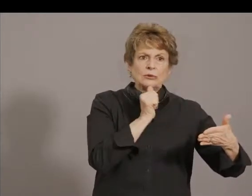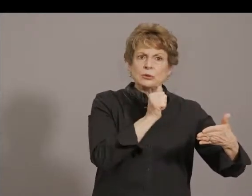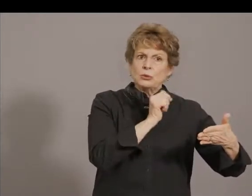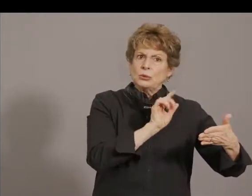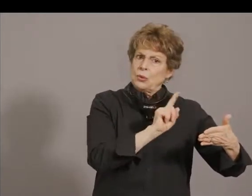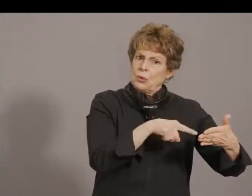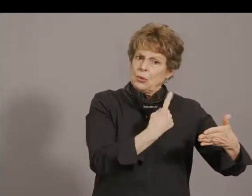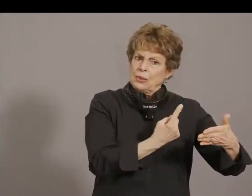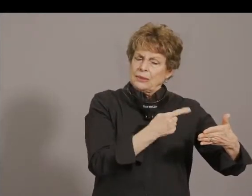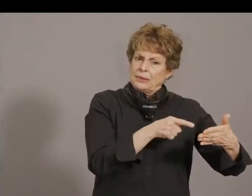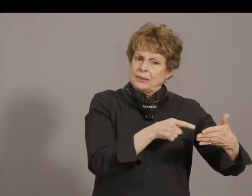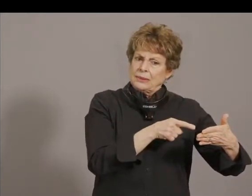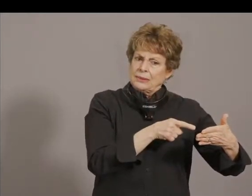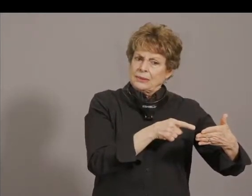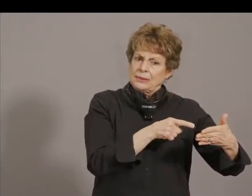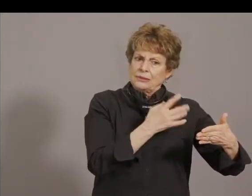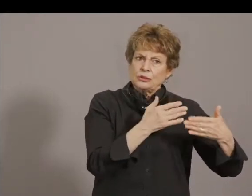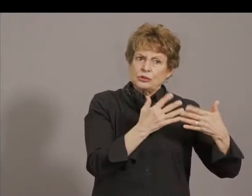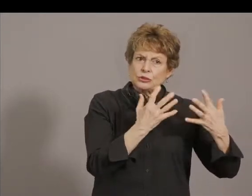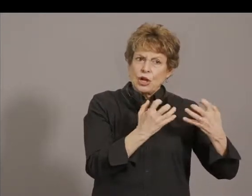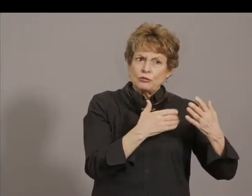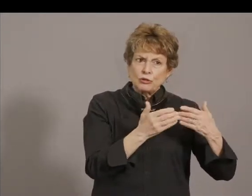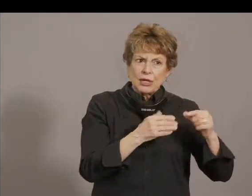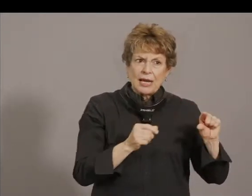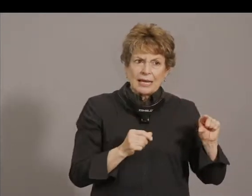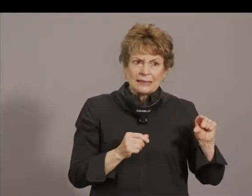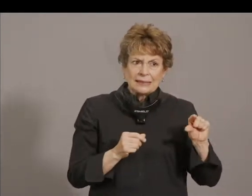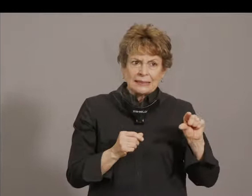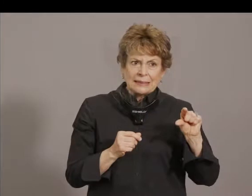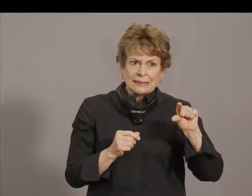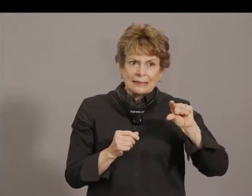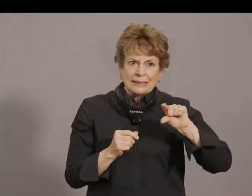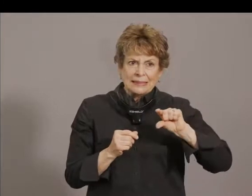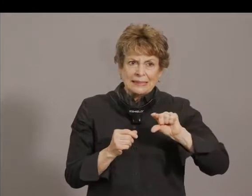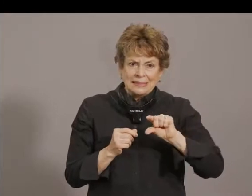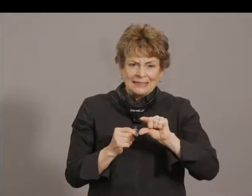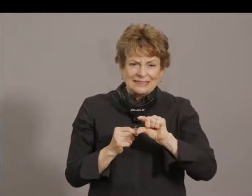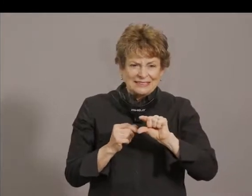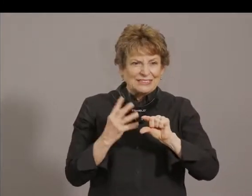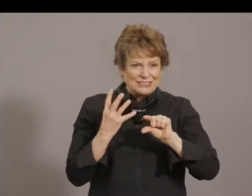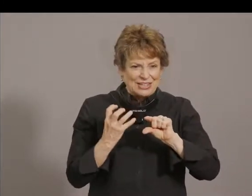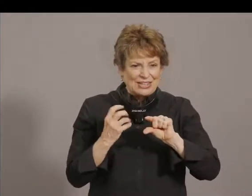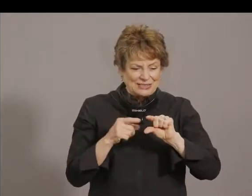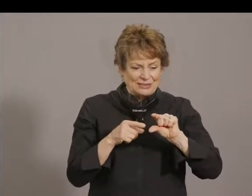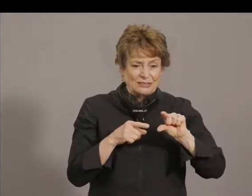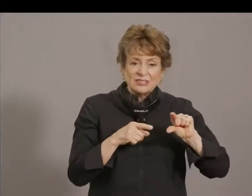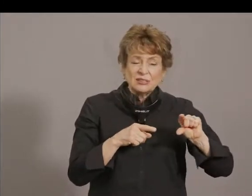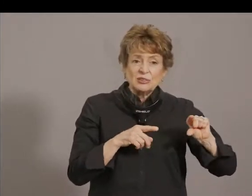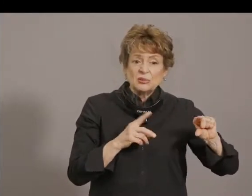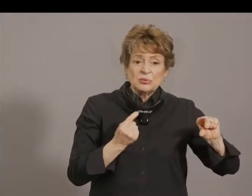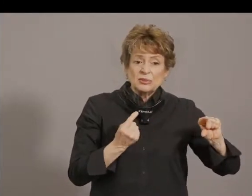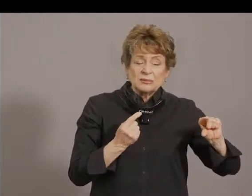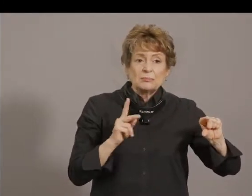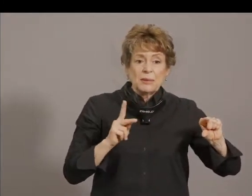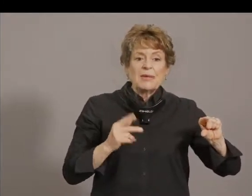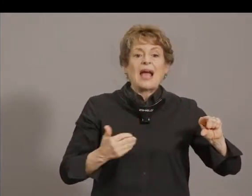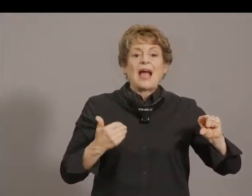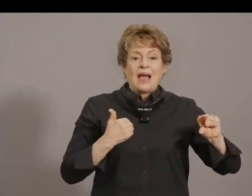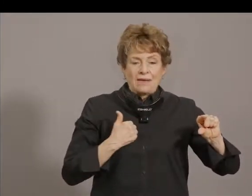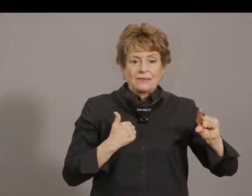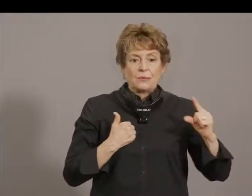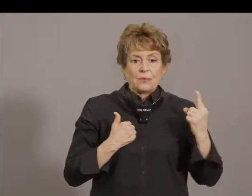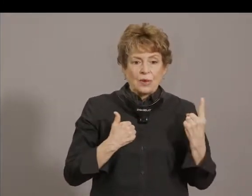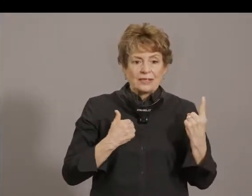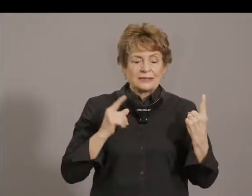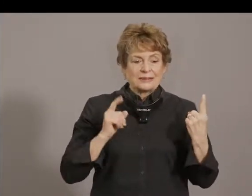bars. That is each Arizonan who's had a first test or only one test, or once they've become positive, the date